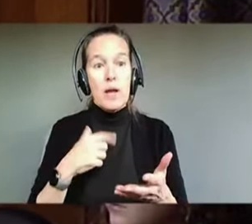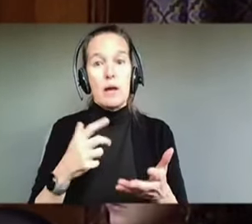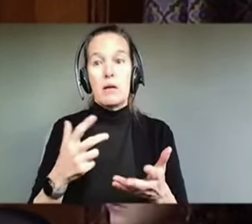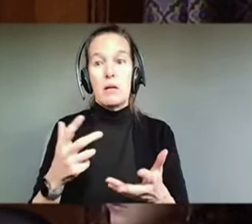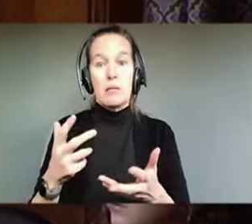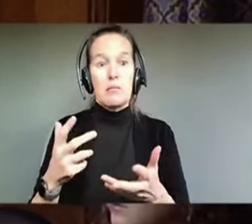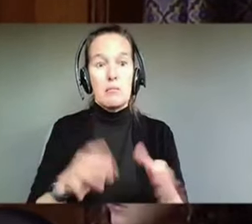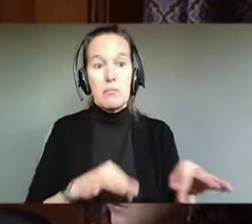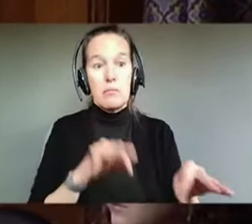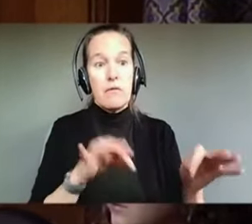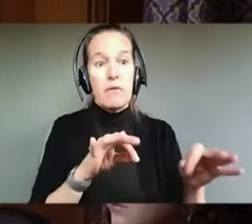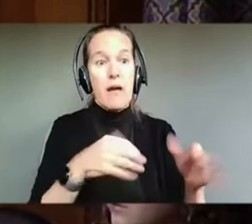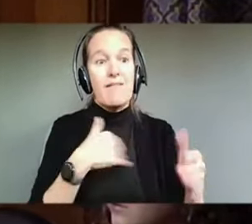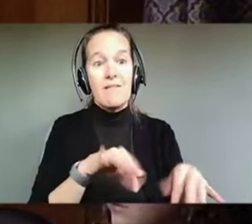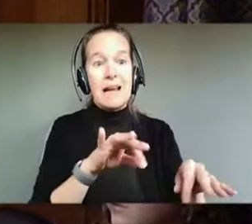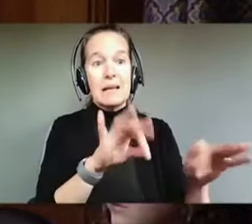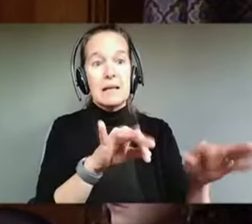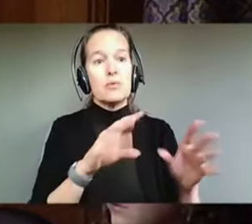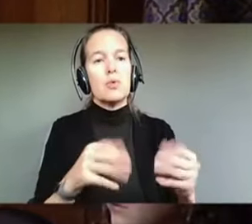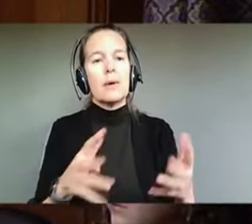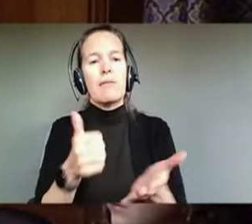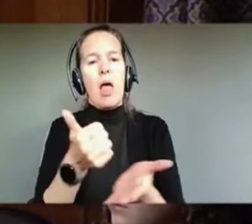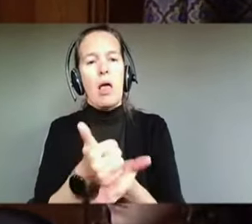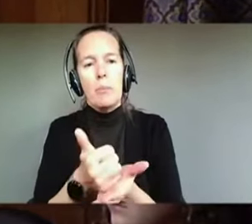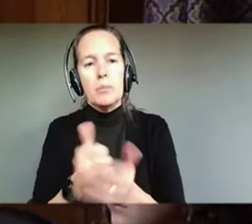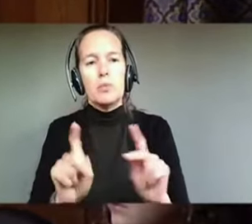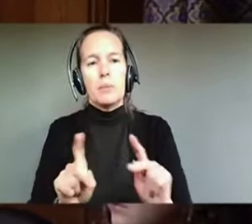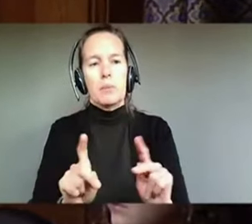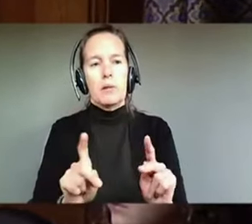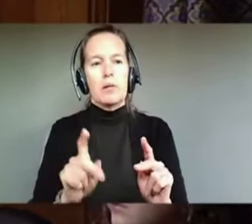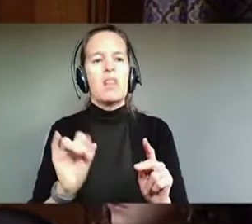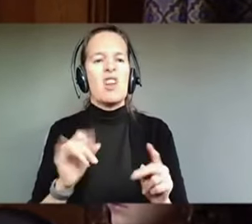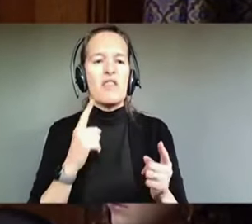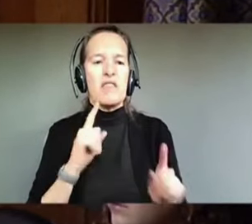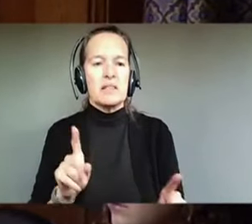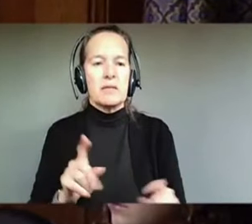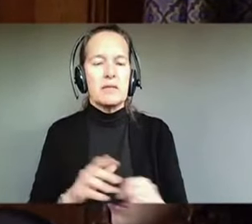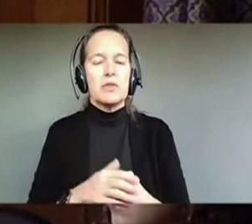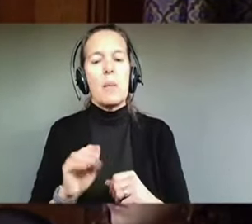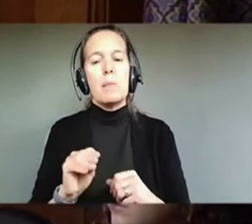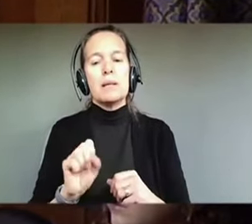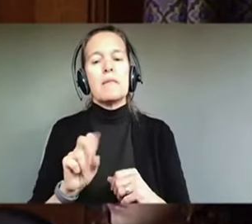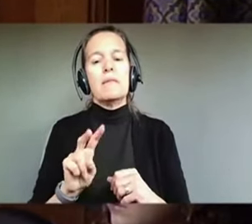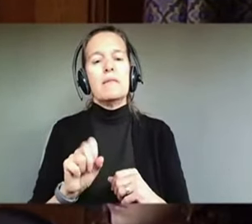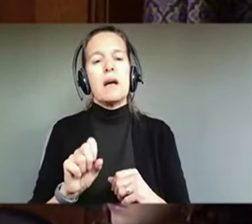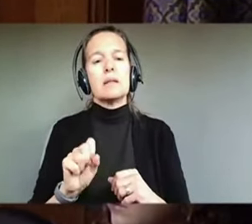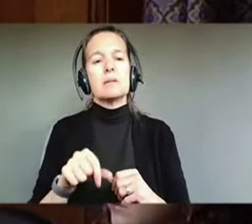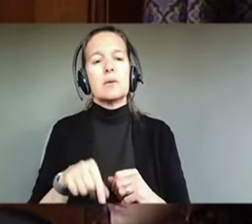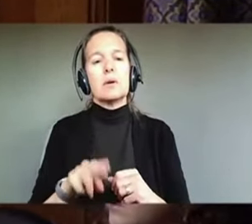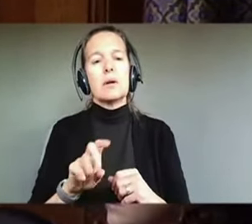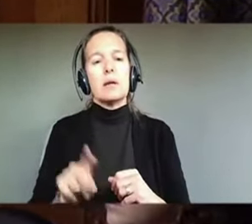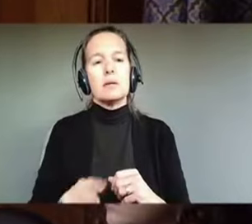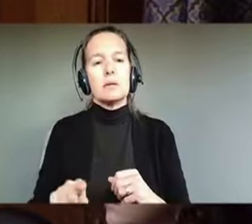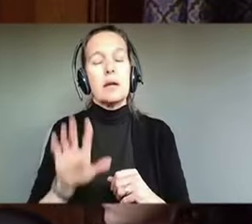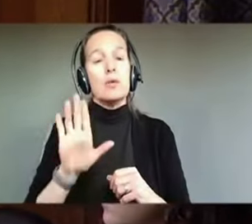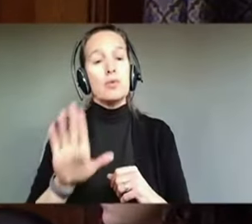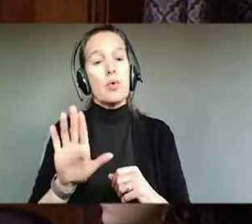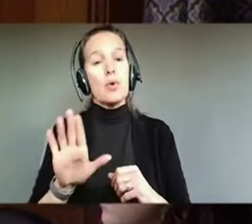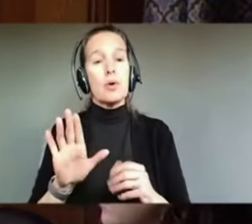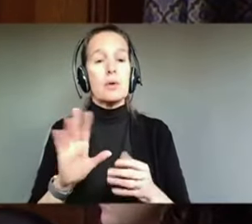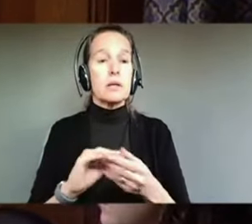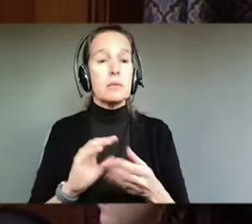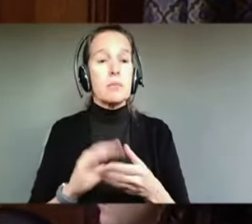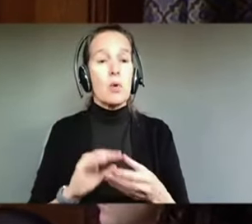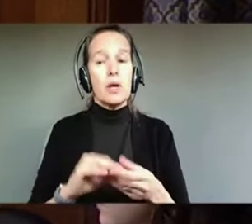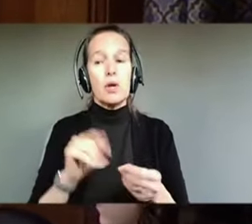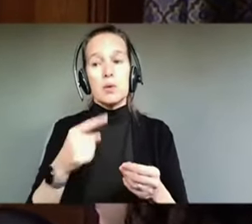need to give help to those who are affected. So, Ms. Vasquez, in your testimony, you shared how your symptoms were